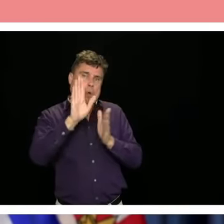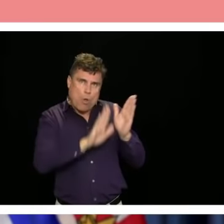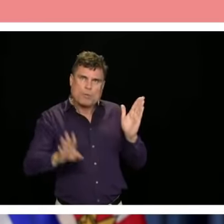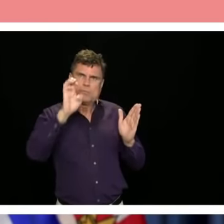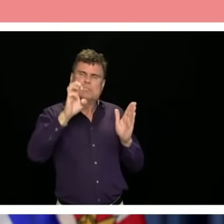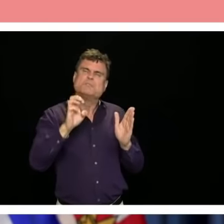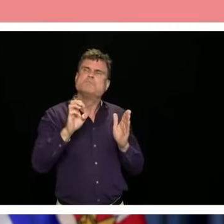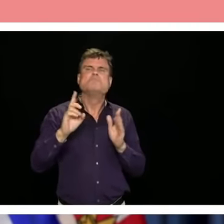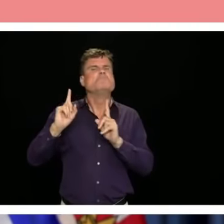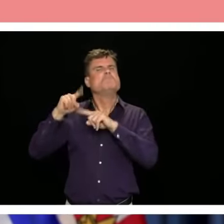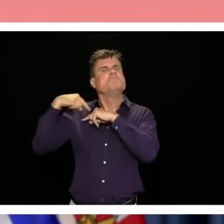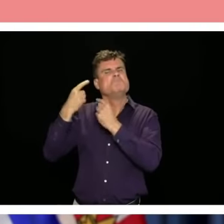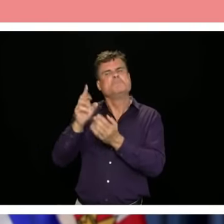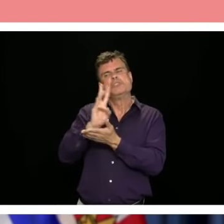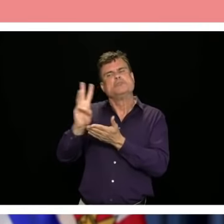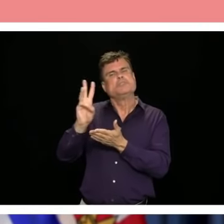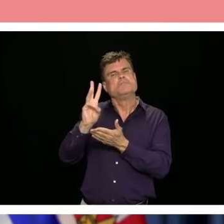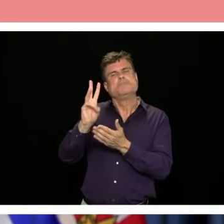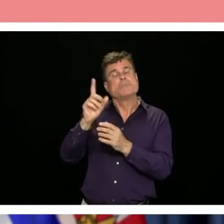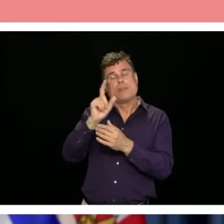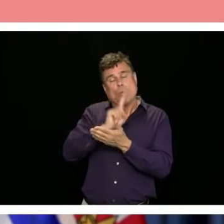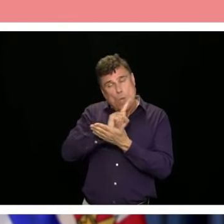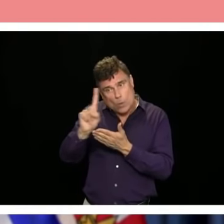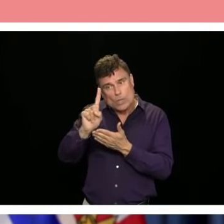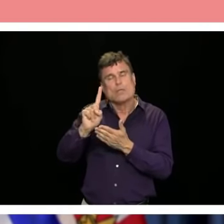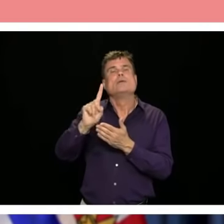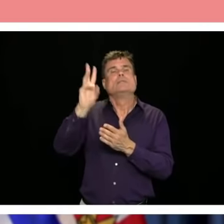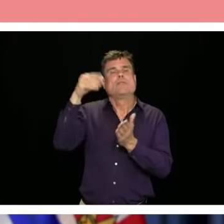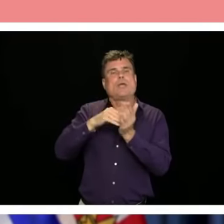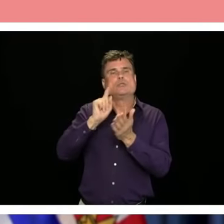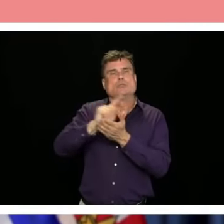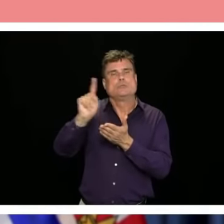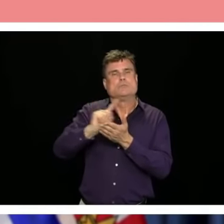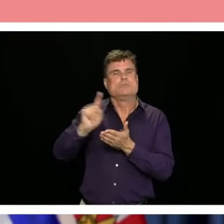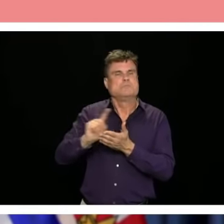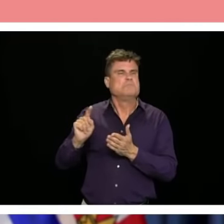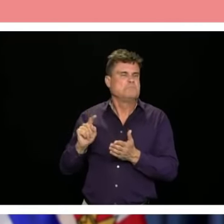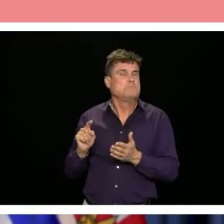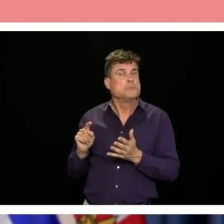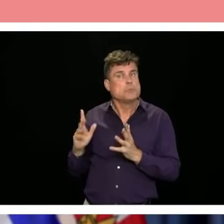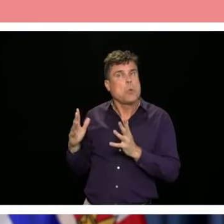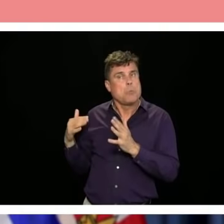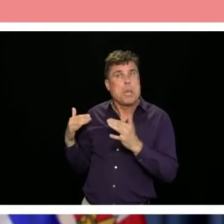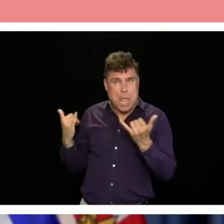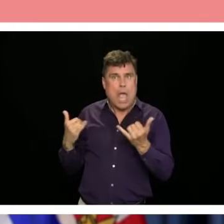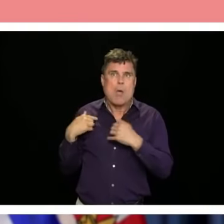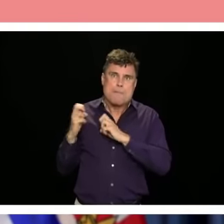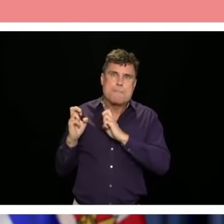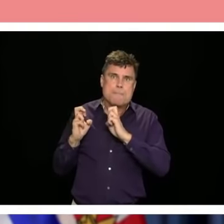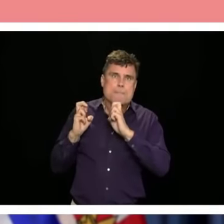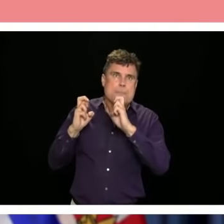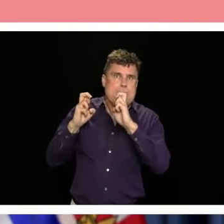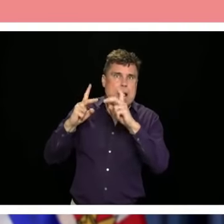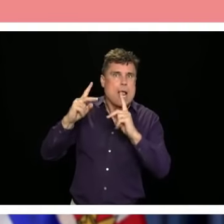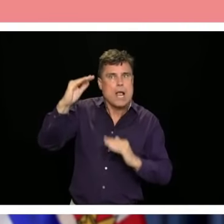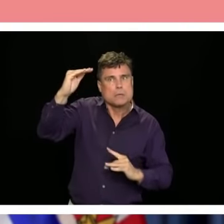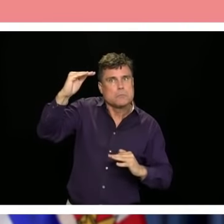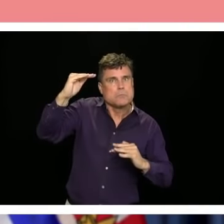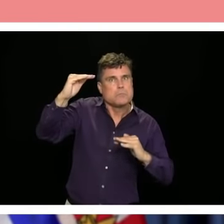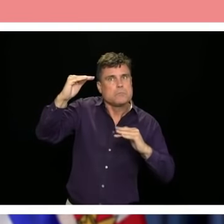settings, we average around 6,000 surgeries in the pre-COVID period in a week, both urgent surgeries